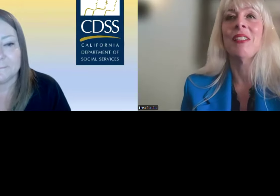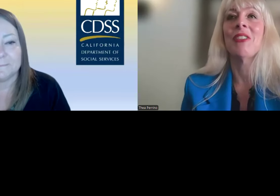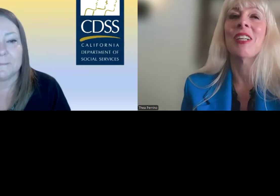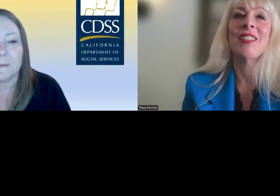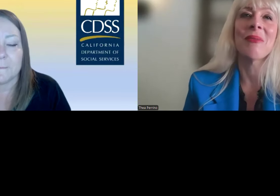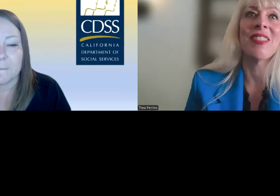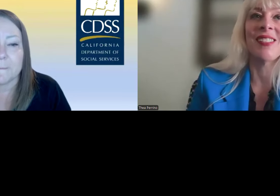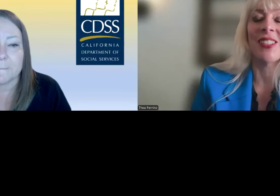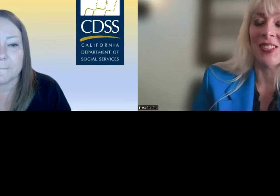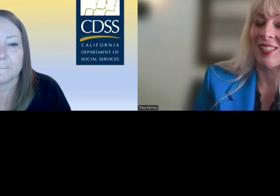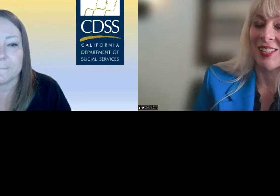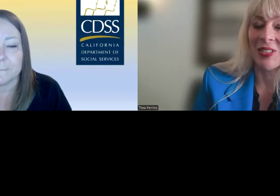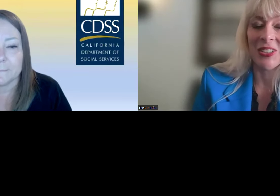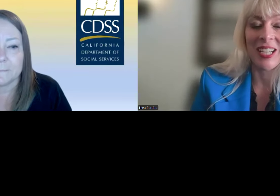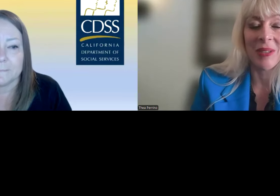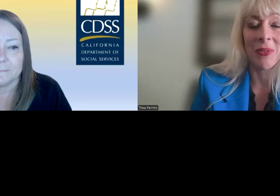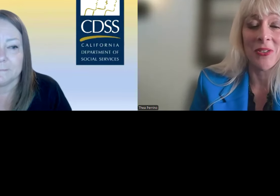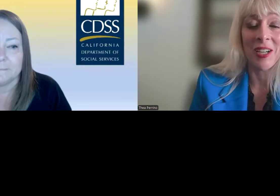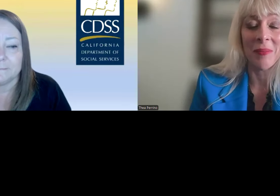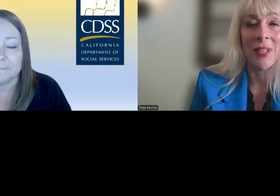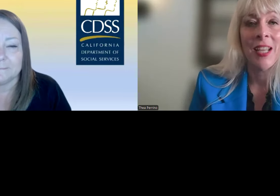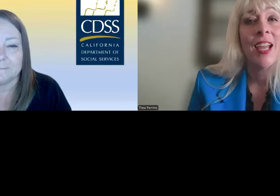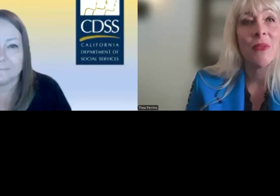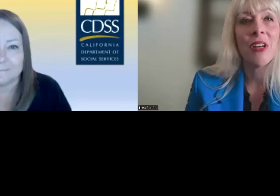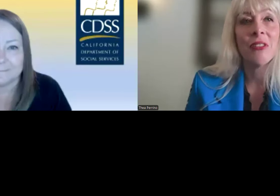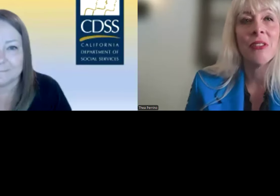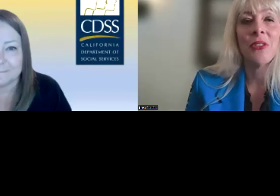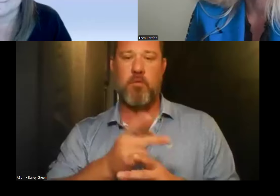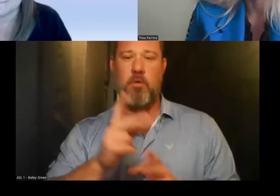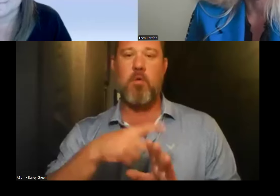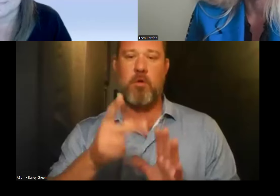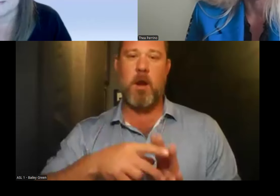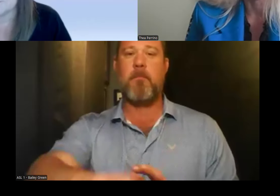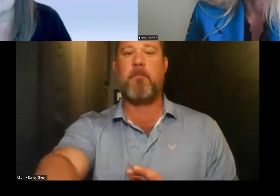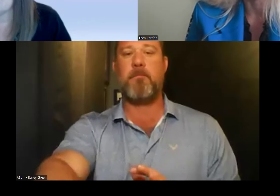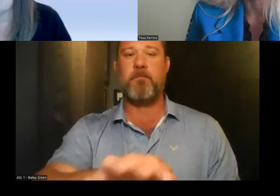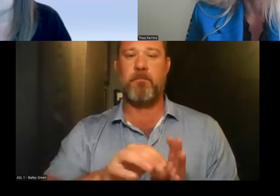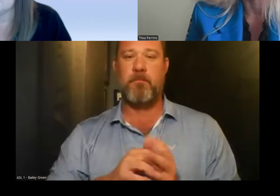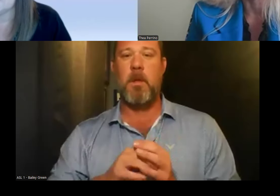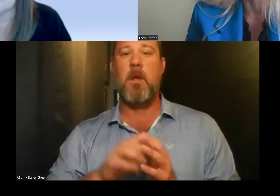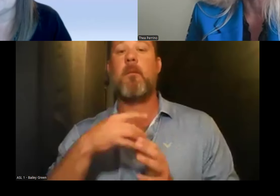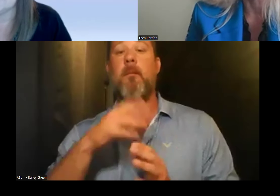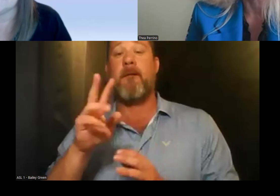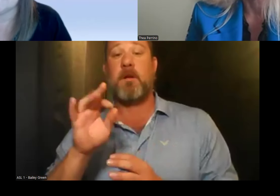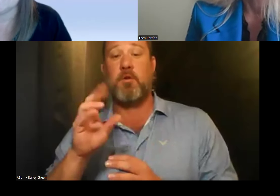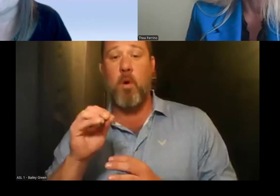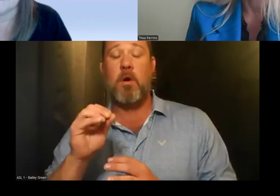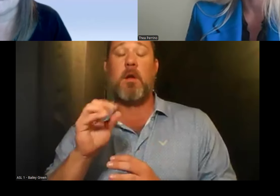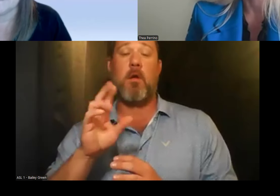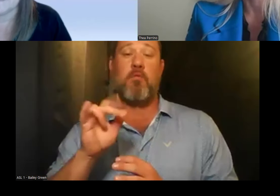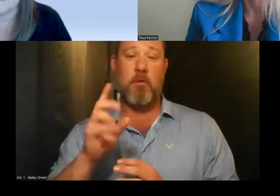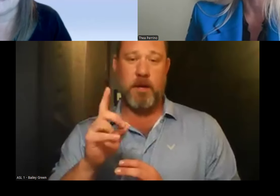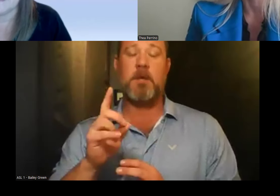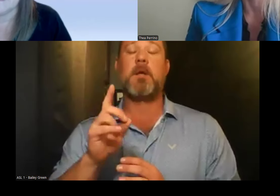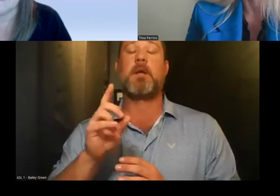Program Administrator with the Adult and Senior Care Program. And we're also joined by Victoria Rodriguez Hinojosa, Chief